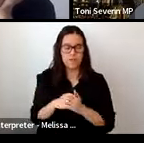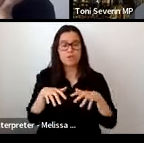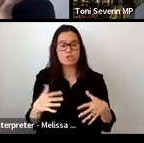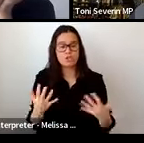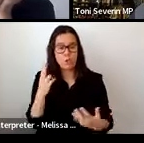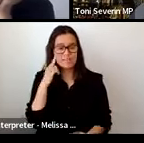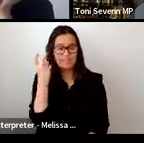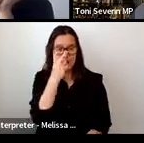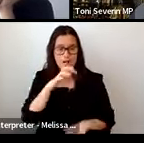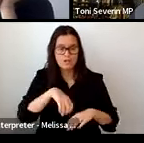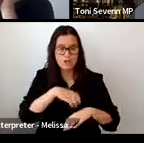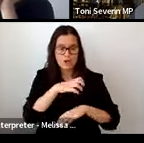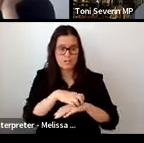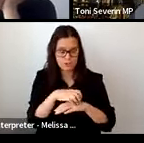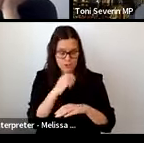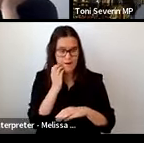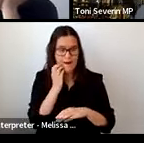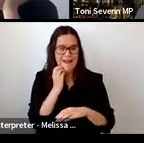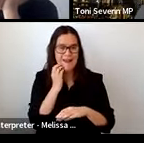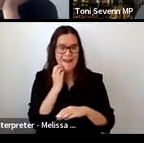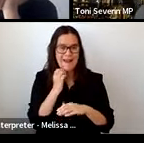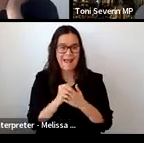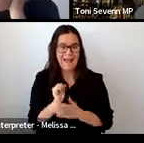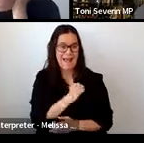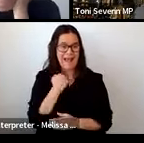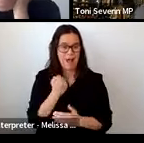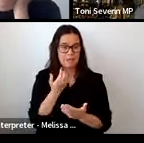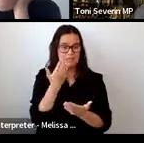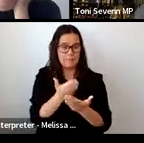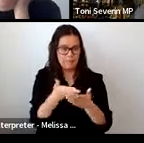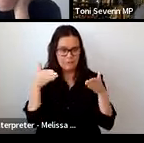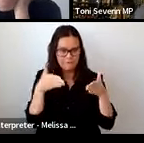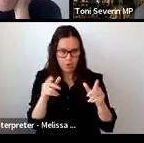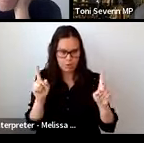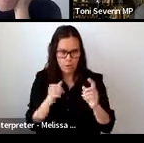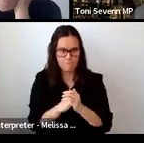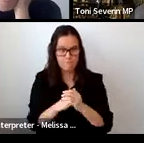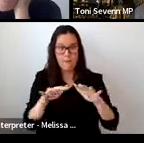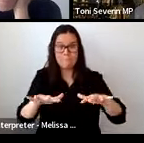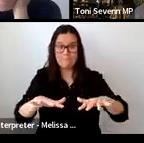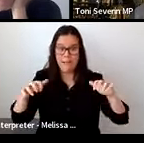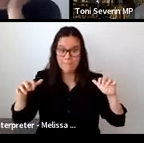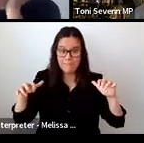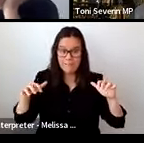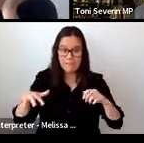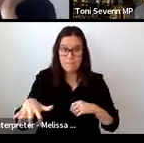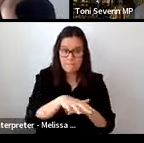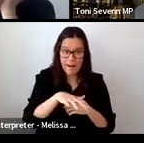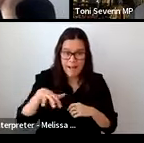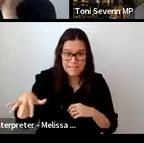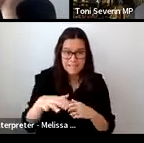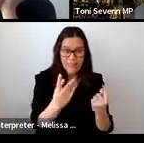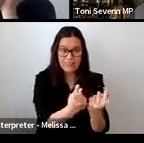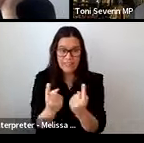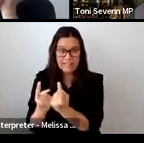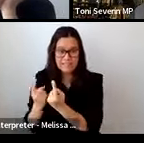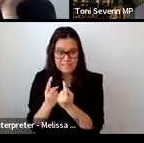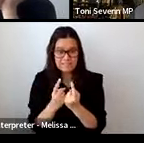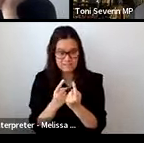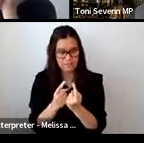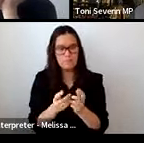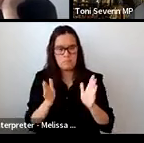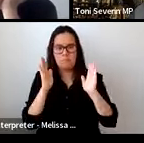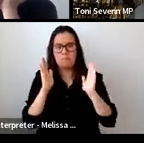Deafblind Association submission is that access to public amenities is a core